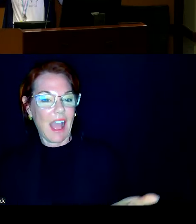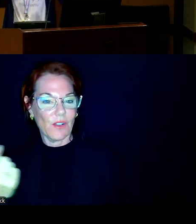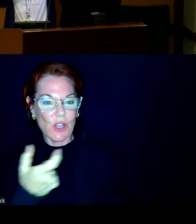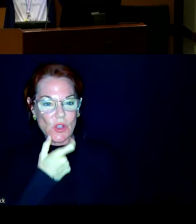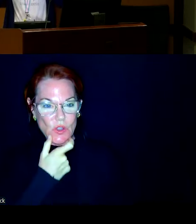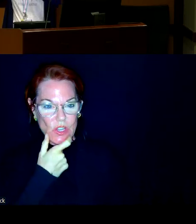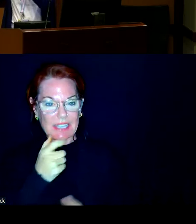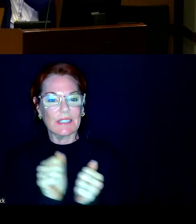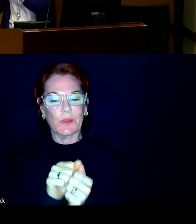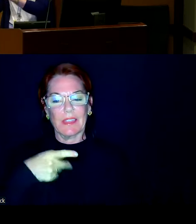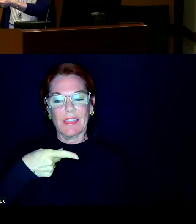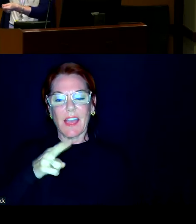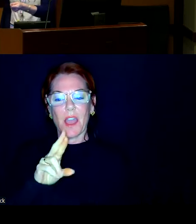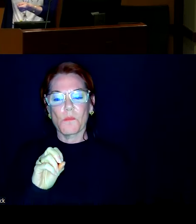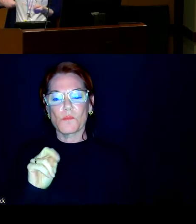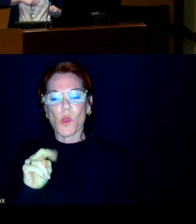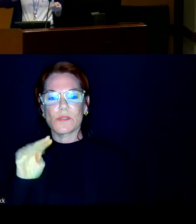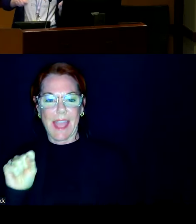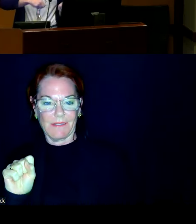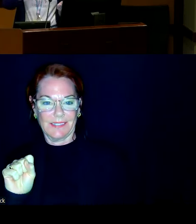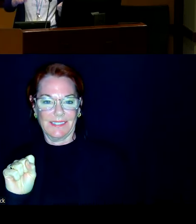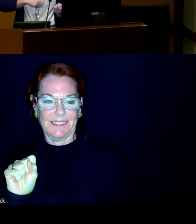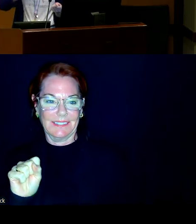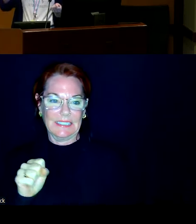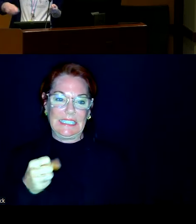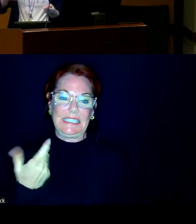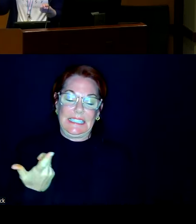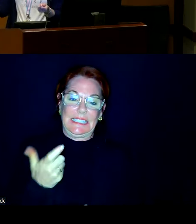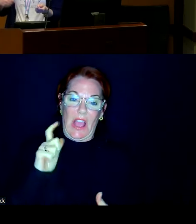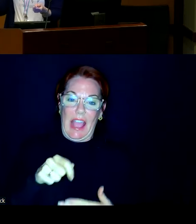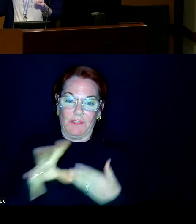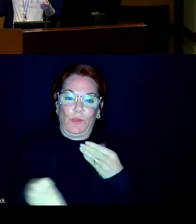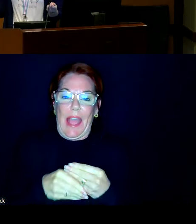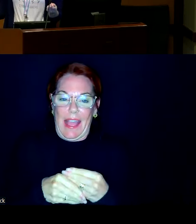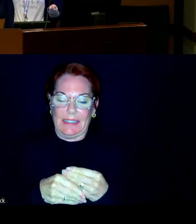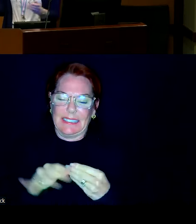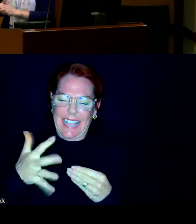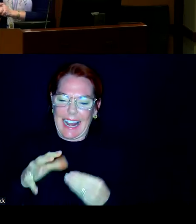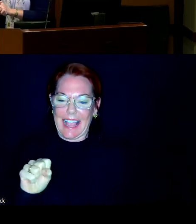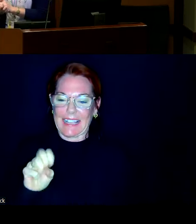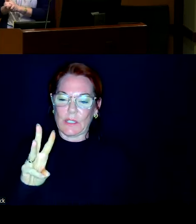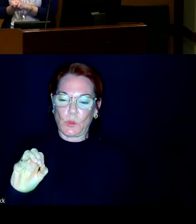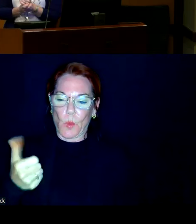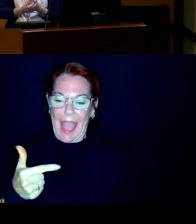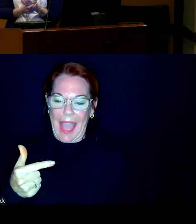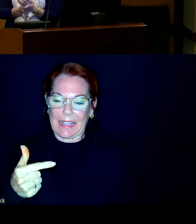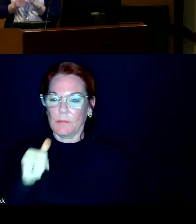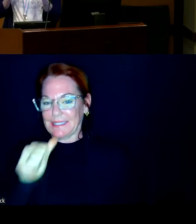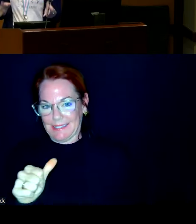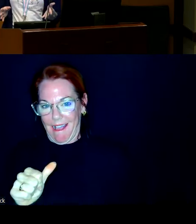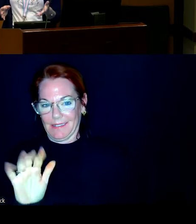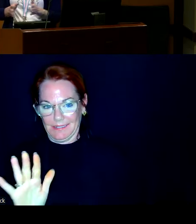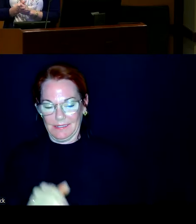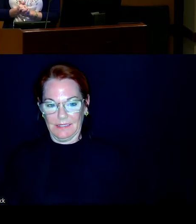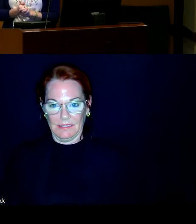little signs behind the pronoun badges because some people just start wearing them, almost like it's swag, but it's not swag. And I'll be like, hey,